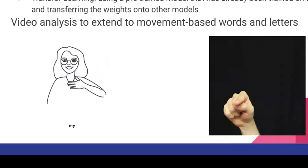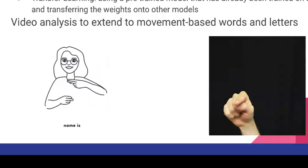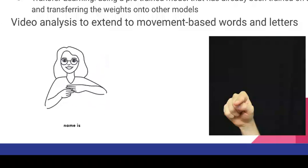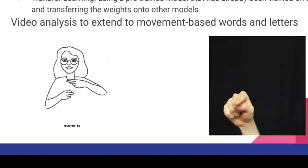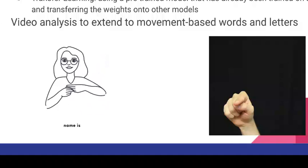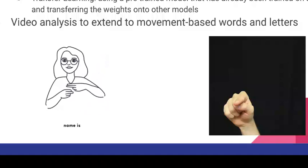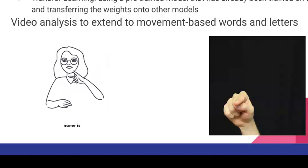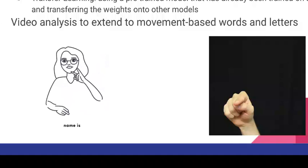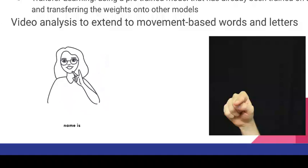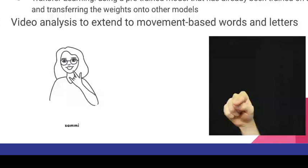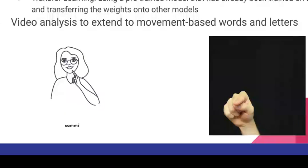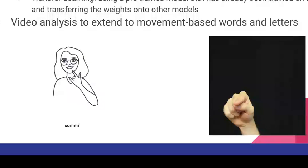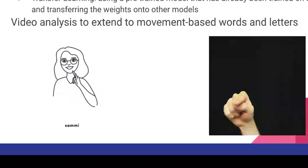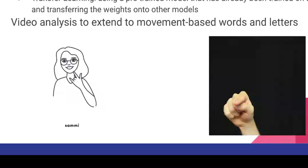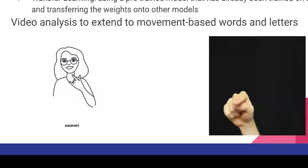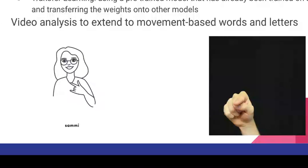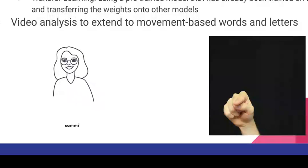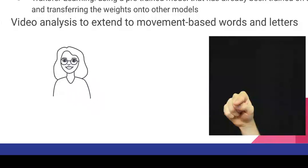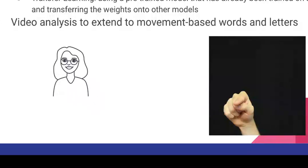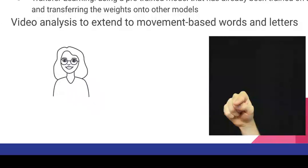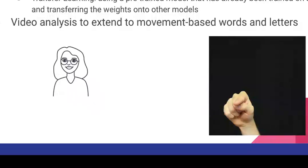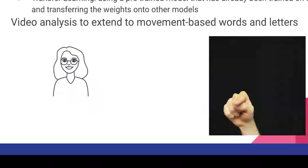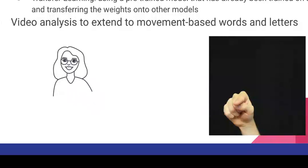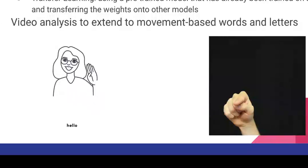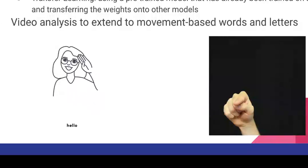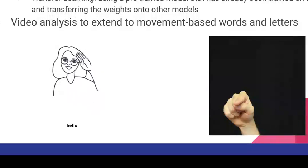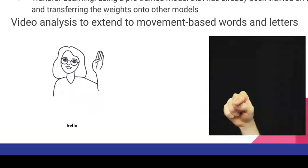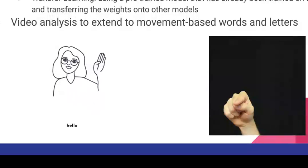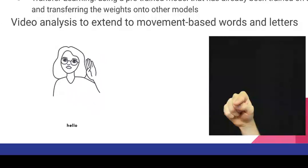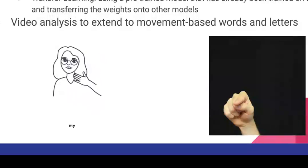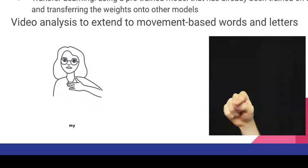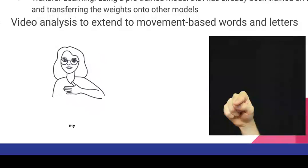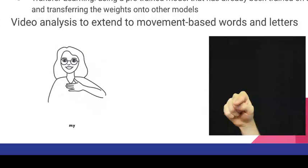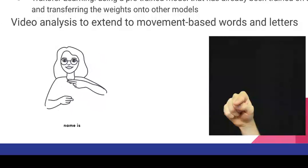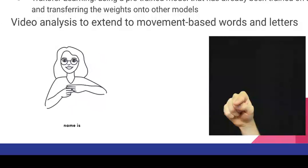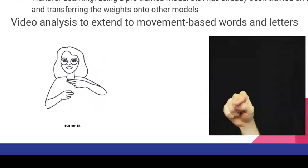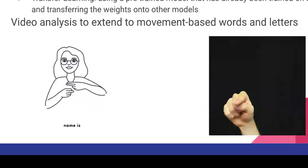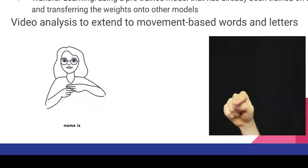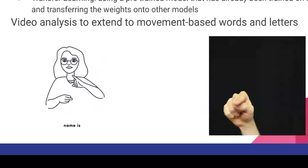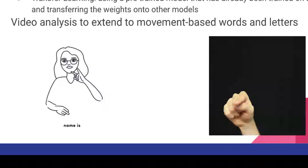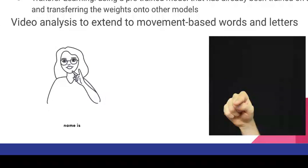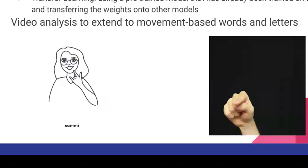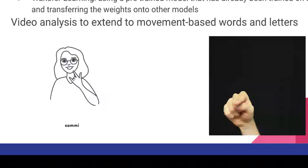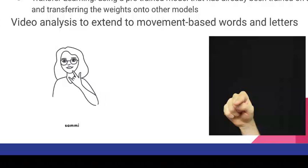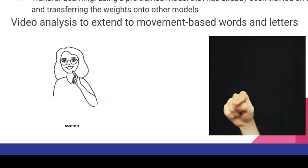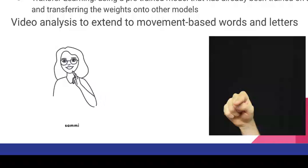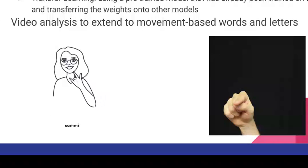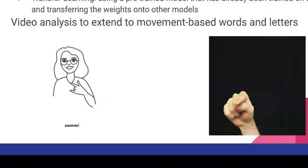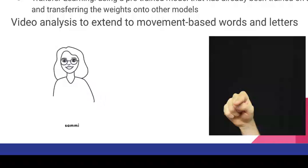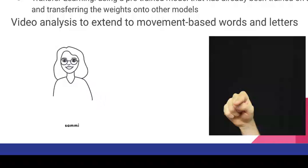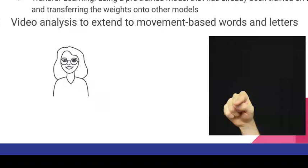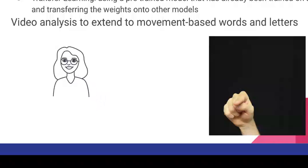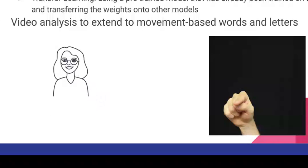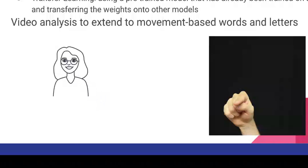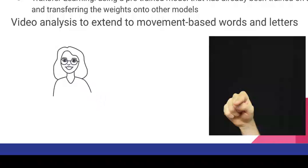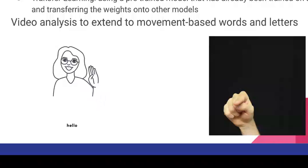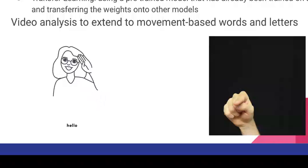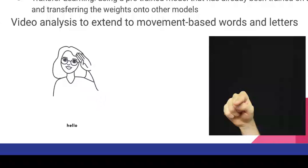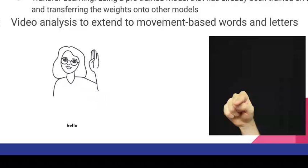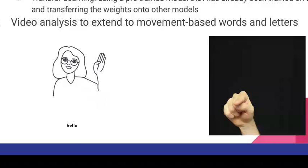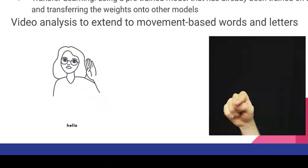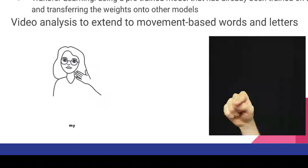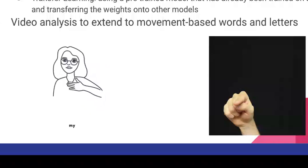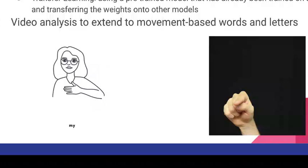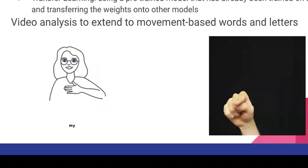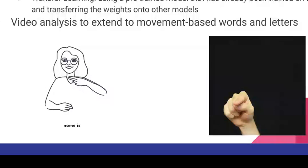actually properly convey the letter. So in this data set, the way they represented J and Z was to